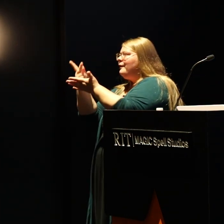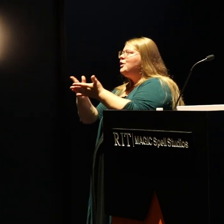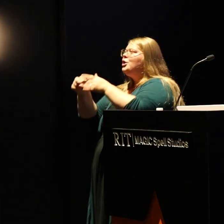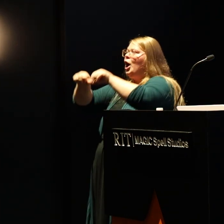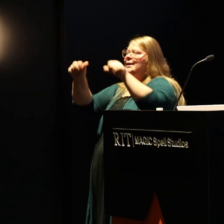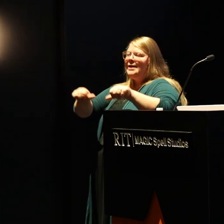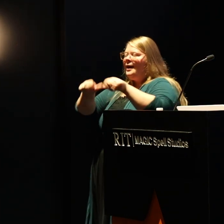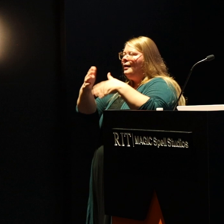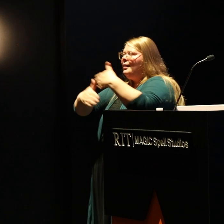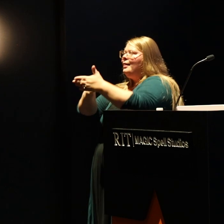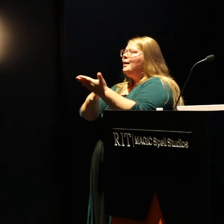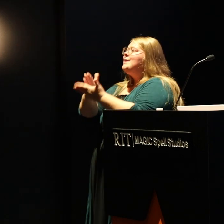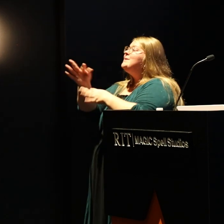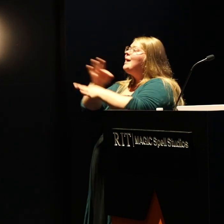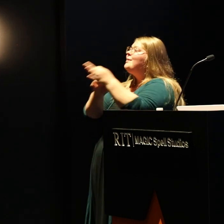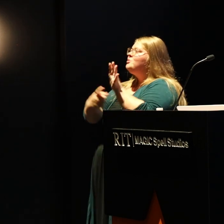drawing.